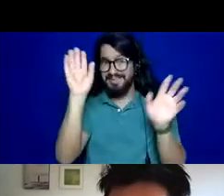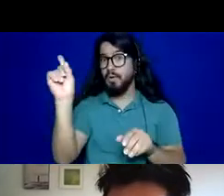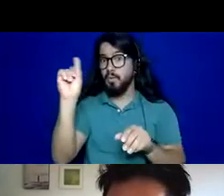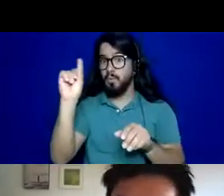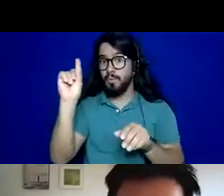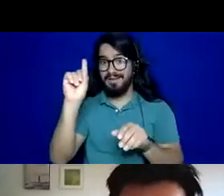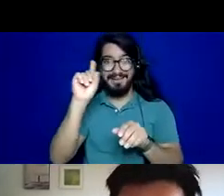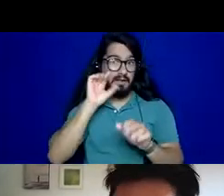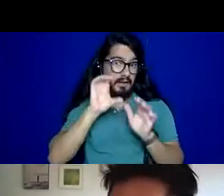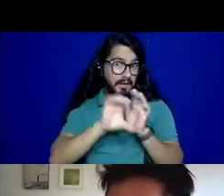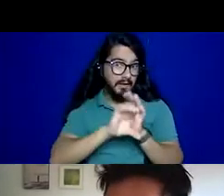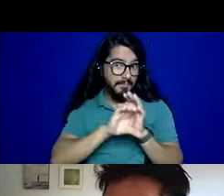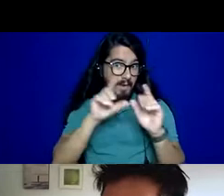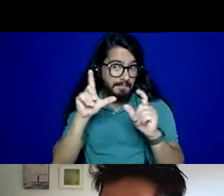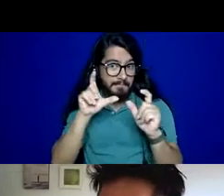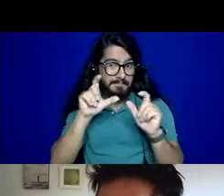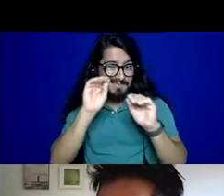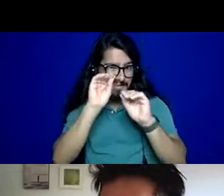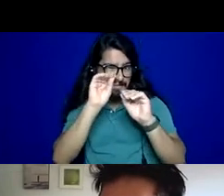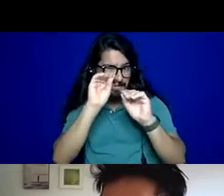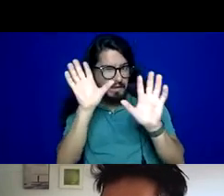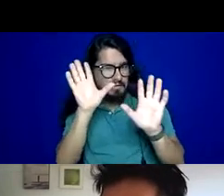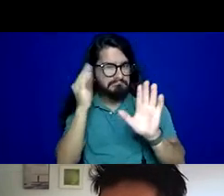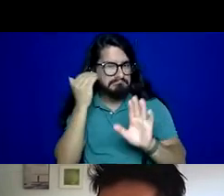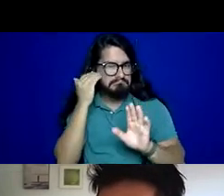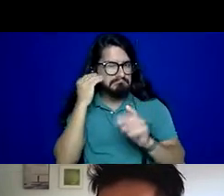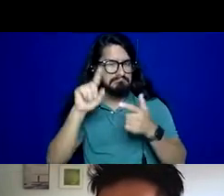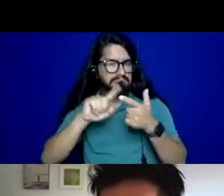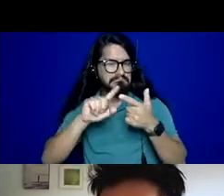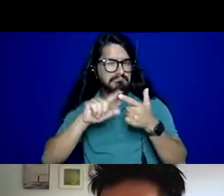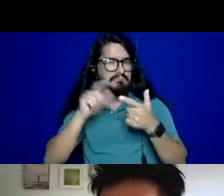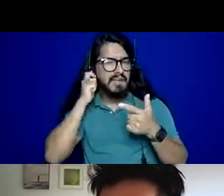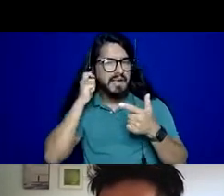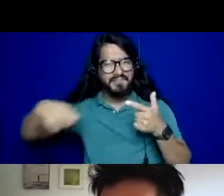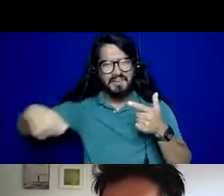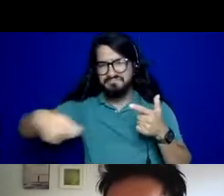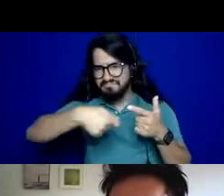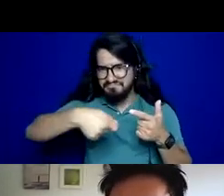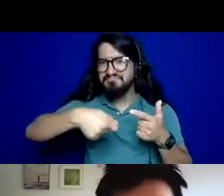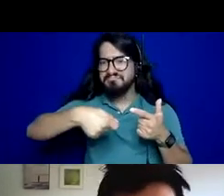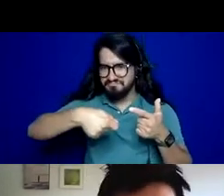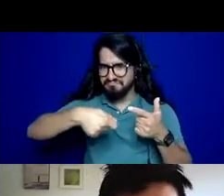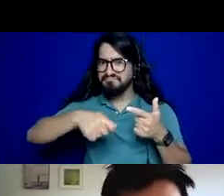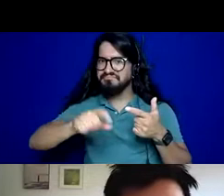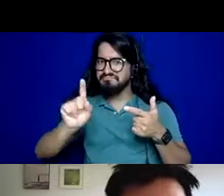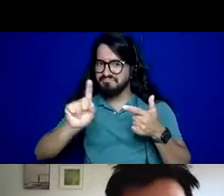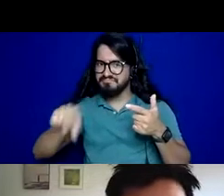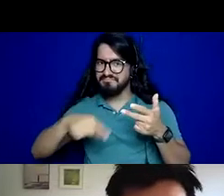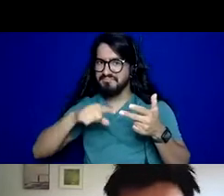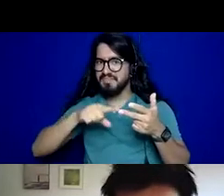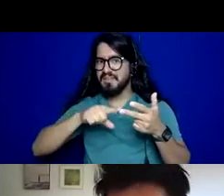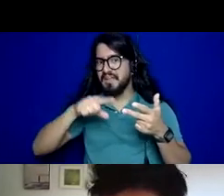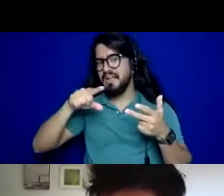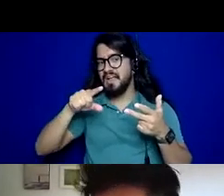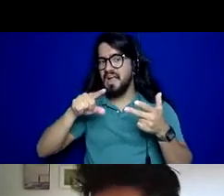are. Or it's very clear. That's something I knew. I knew where my headphone and mic jacks were. The fingerprint biometric